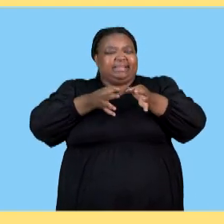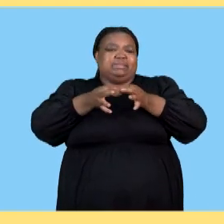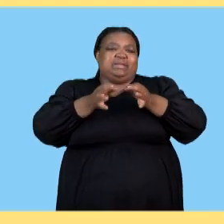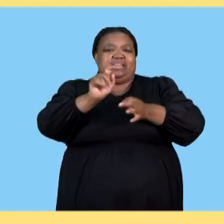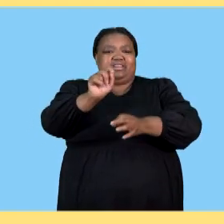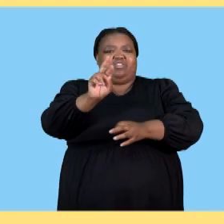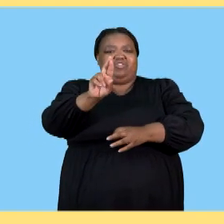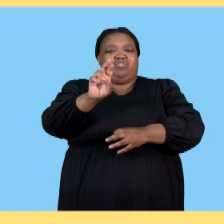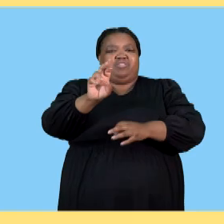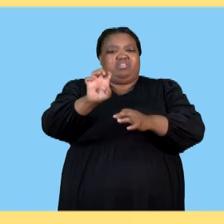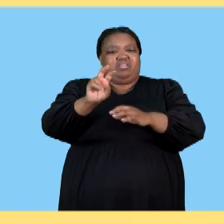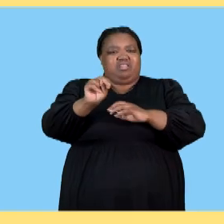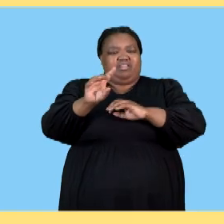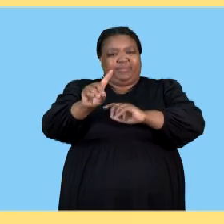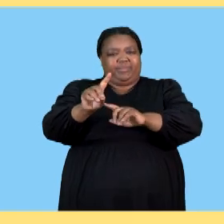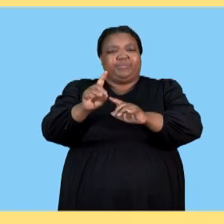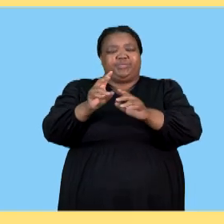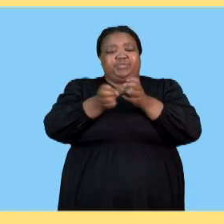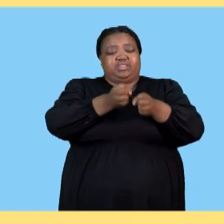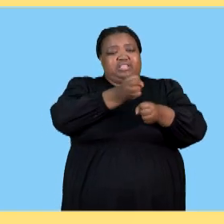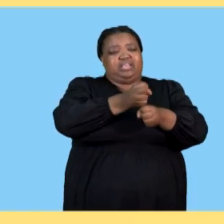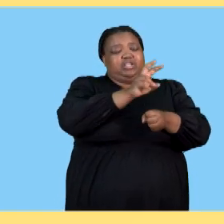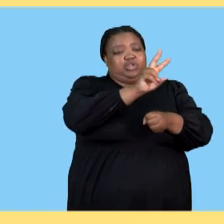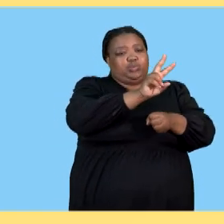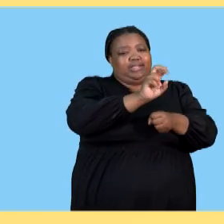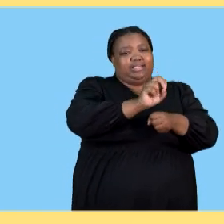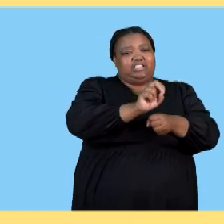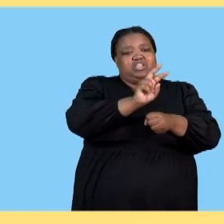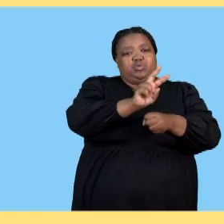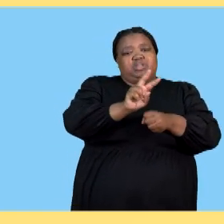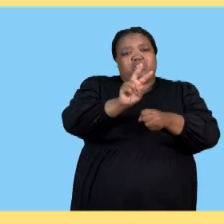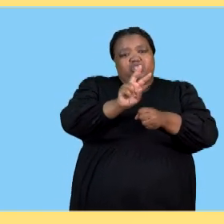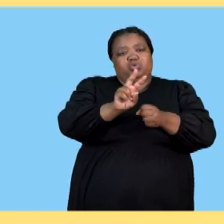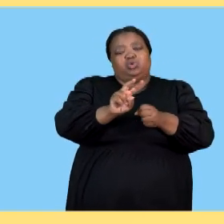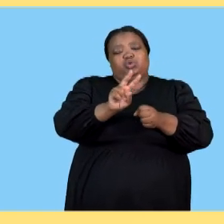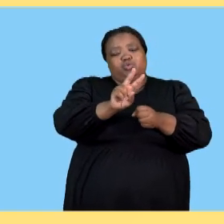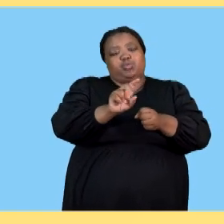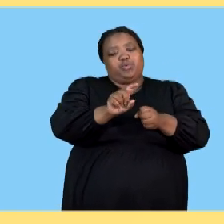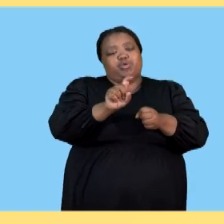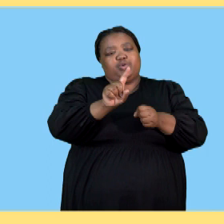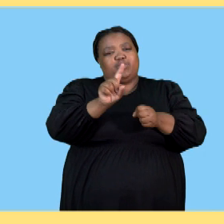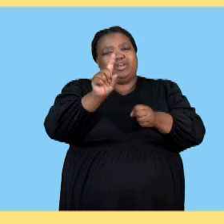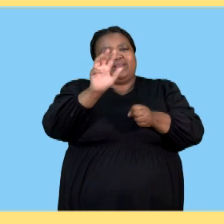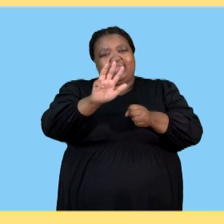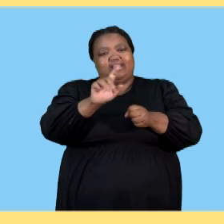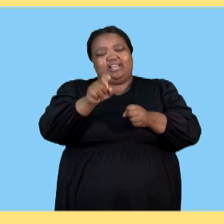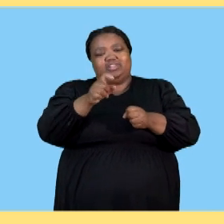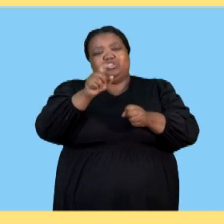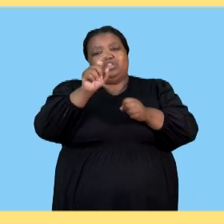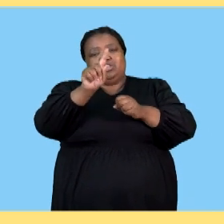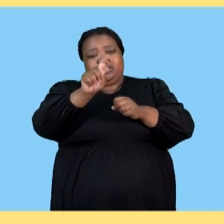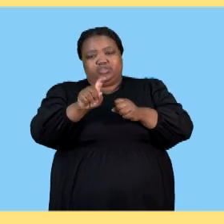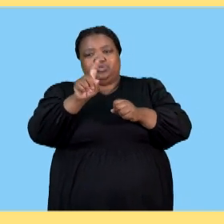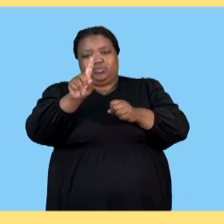trend here. You see, in 2022, it is 2.9 as to 1. But in 2023, it is 3.77